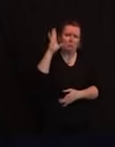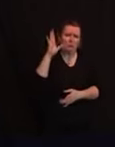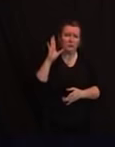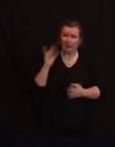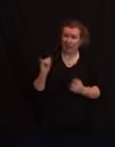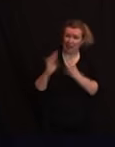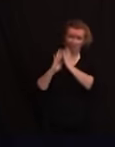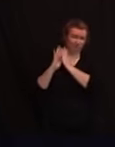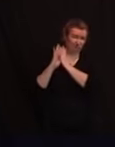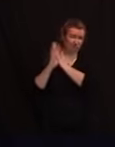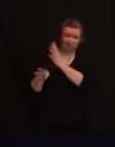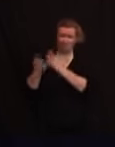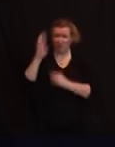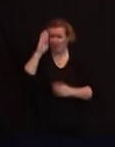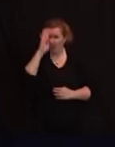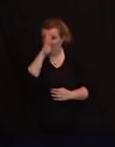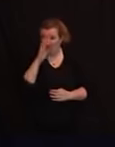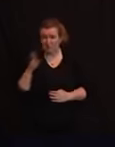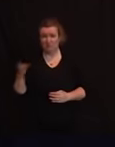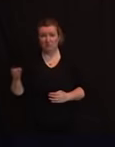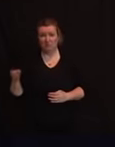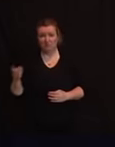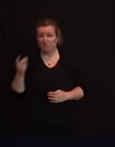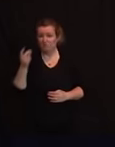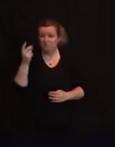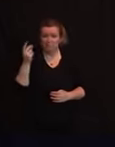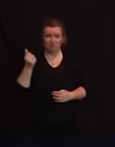hospital that immediately need